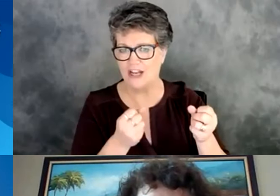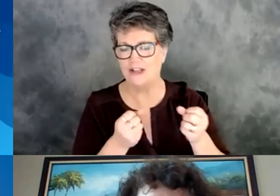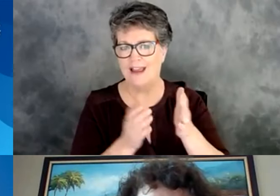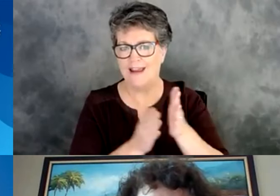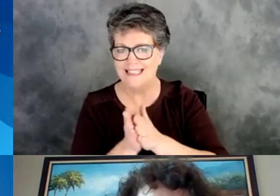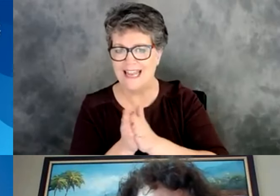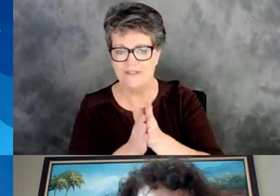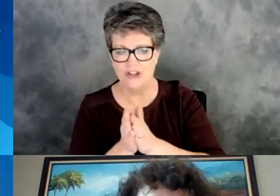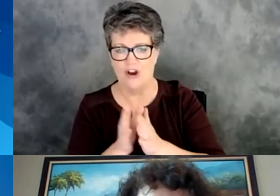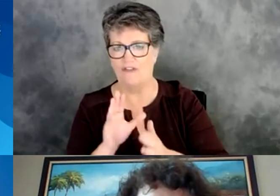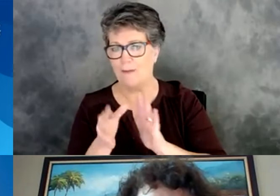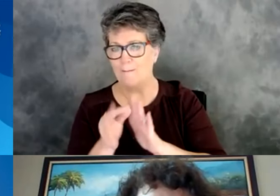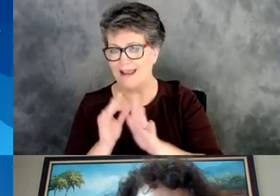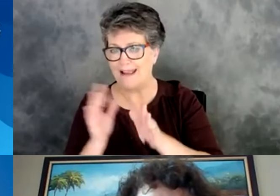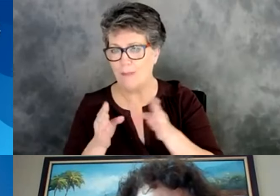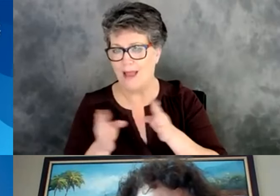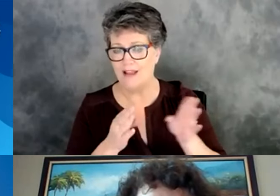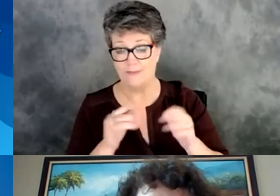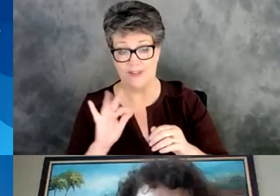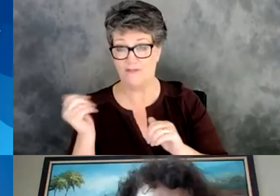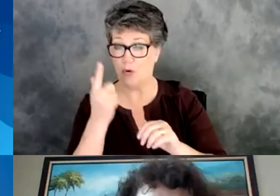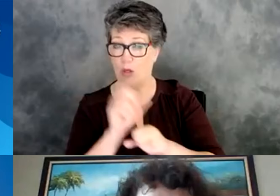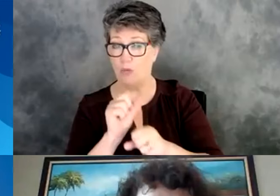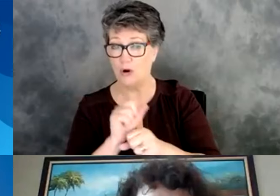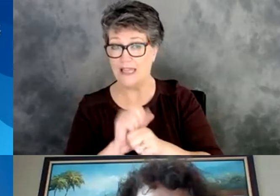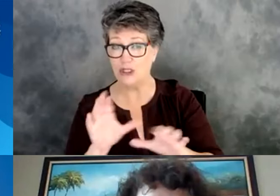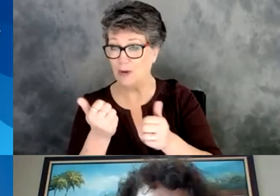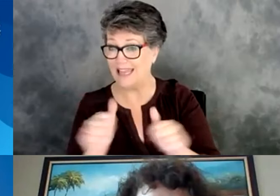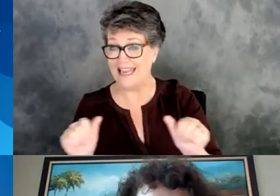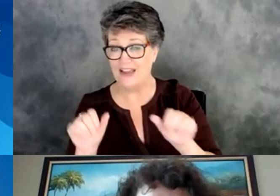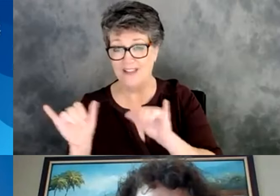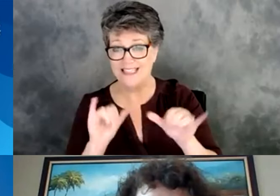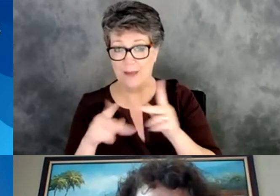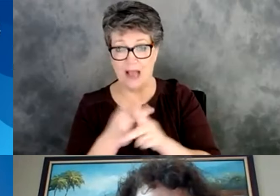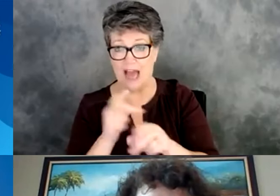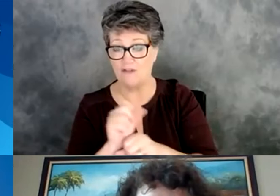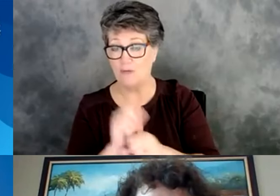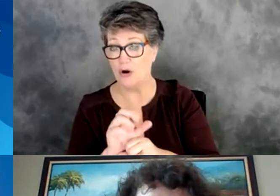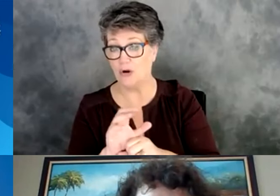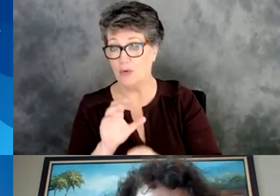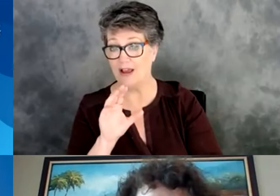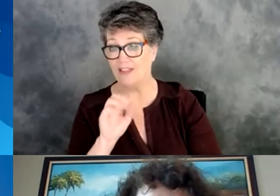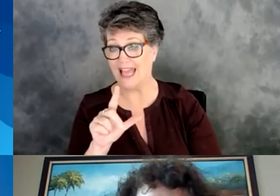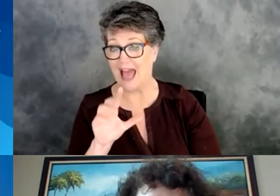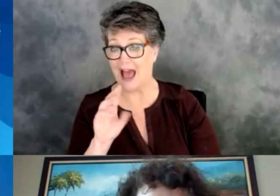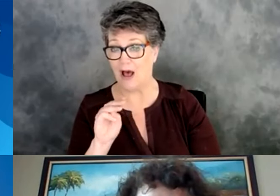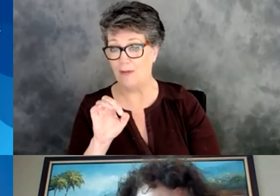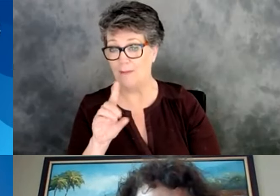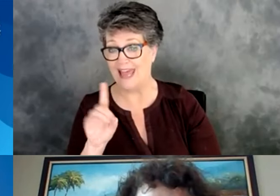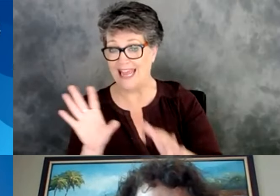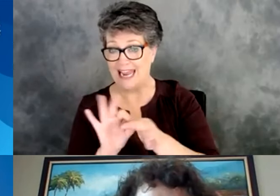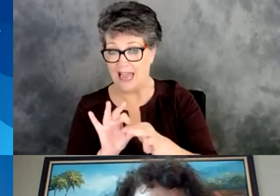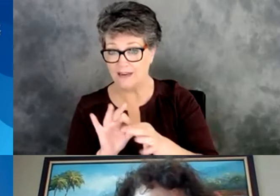for Medi-Cal plans, if you all are working, doing any of the same kind of work with CalMediConnect plans. I was just thinking about it